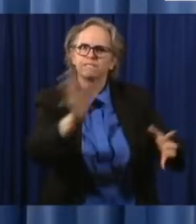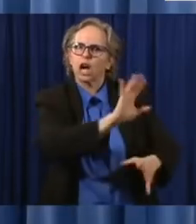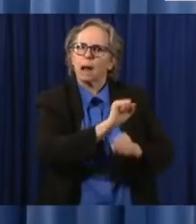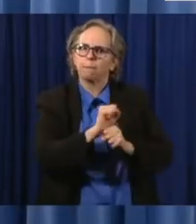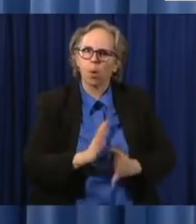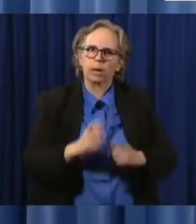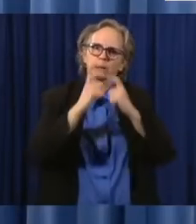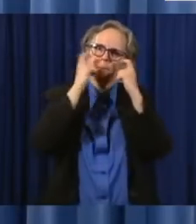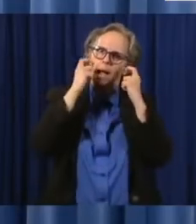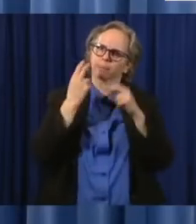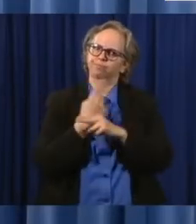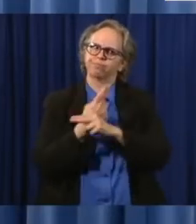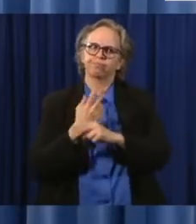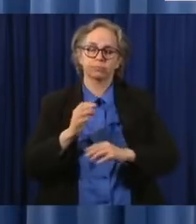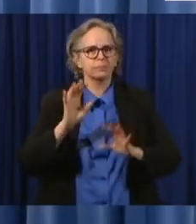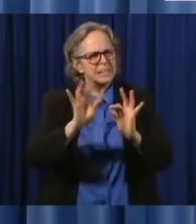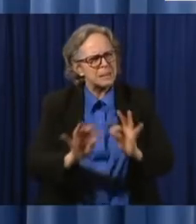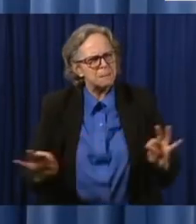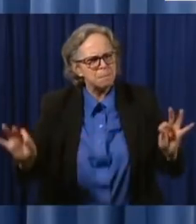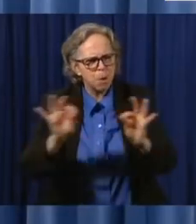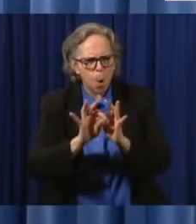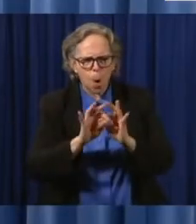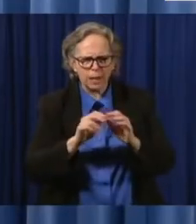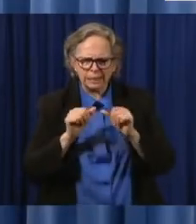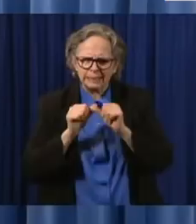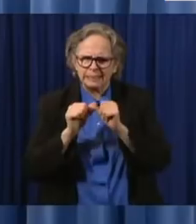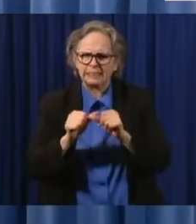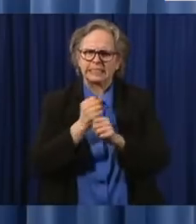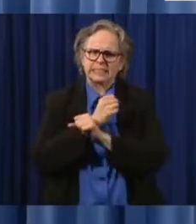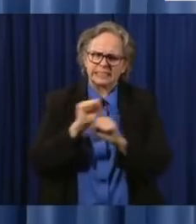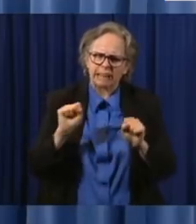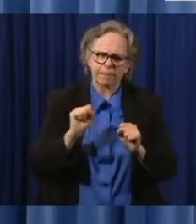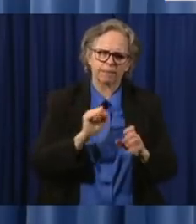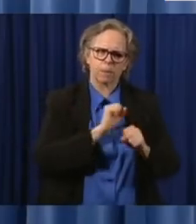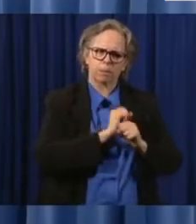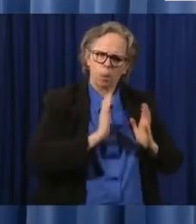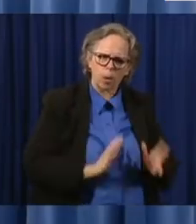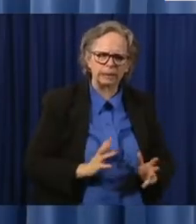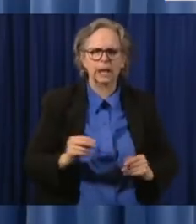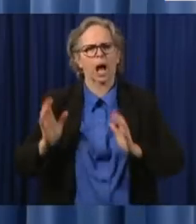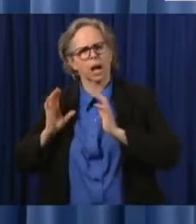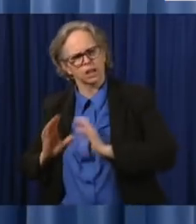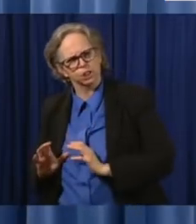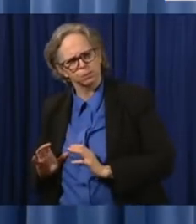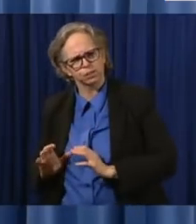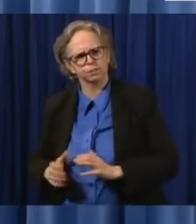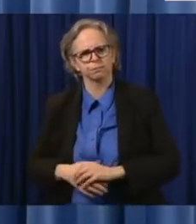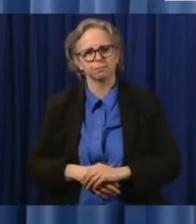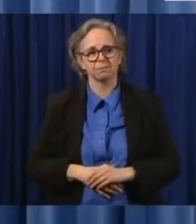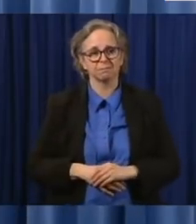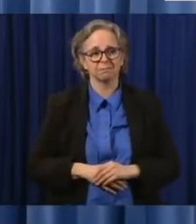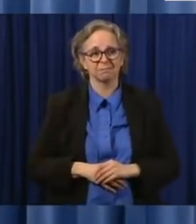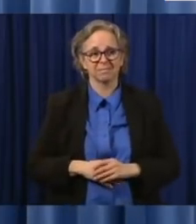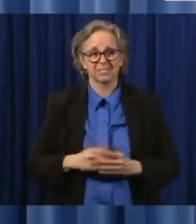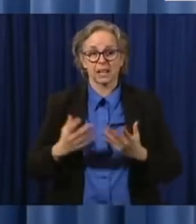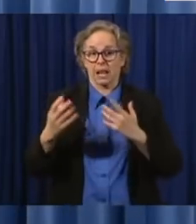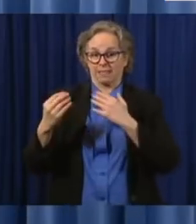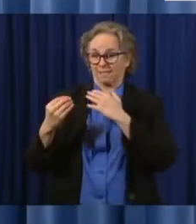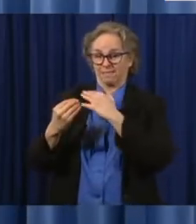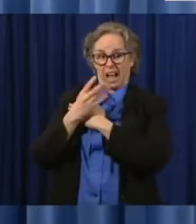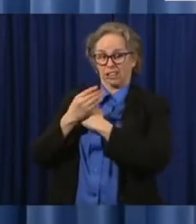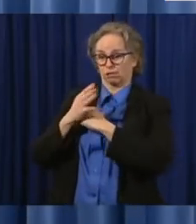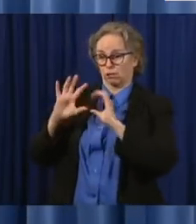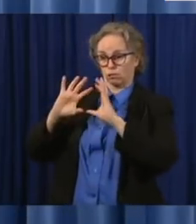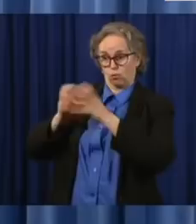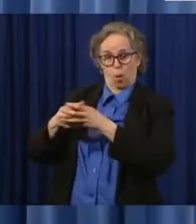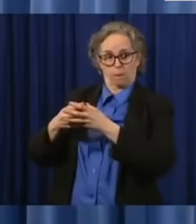important to keep employees and customers safe. Many of the advisory boards who have helped us with the various plans on reopening emphasize the